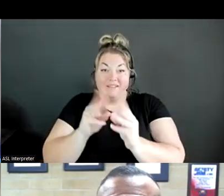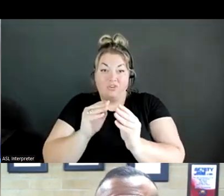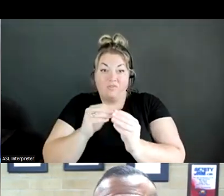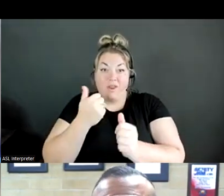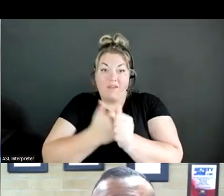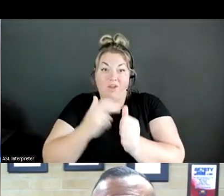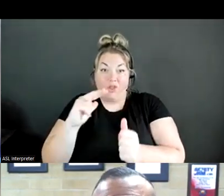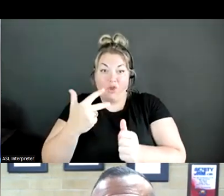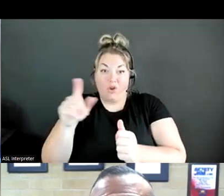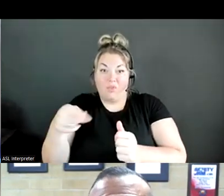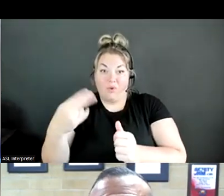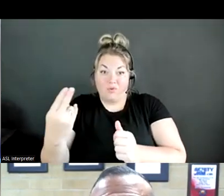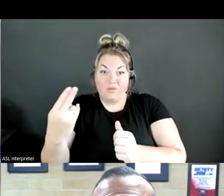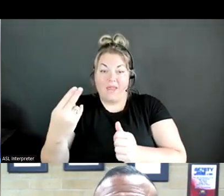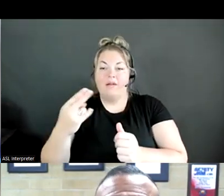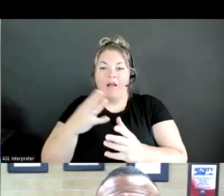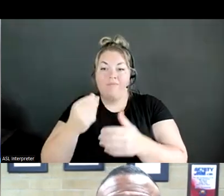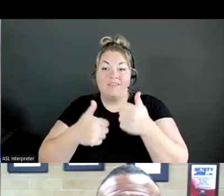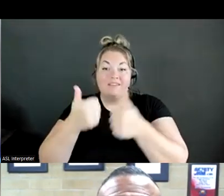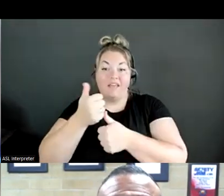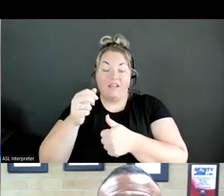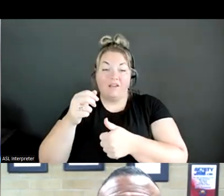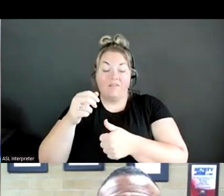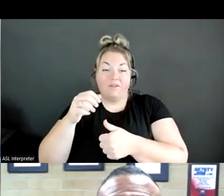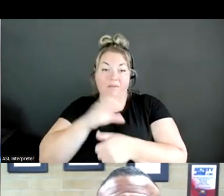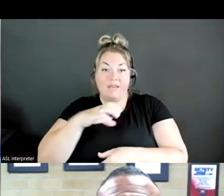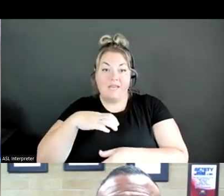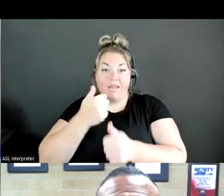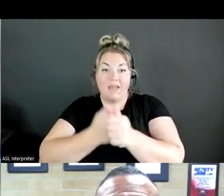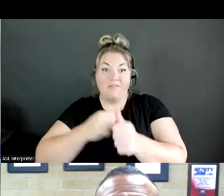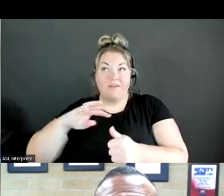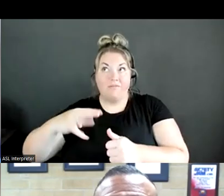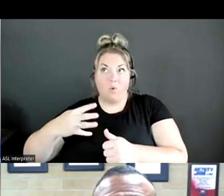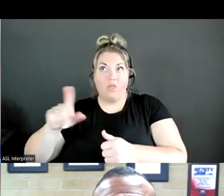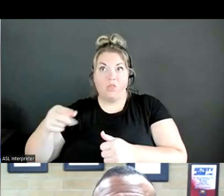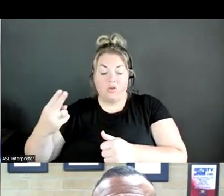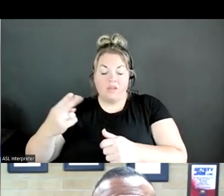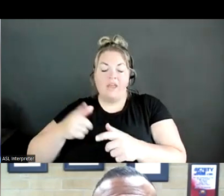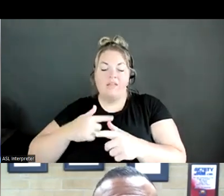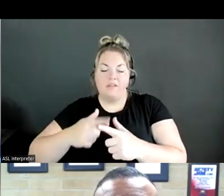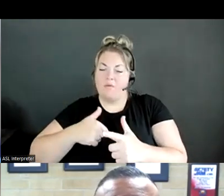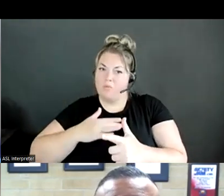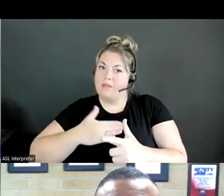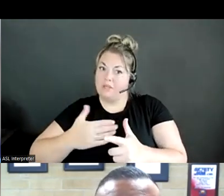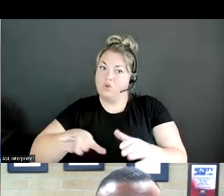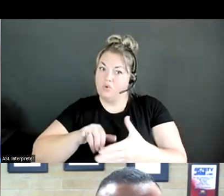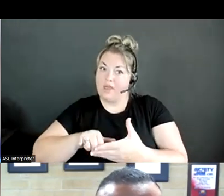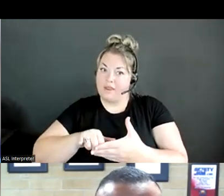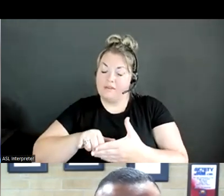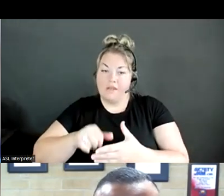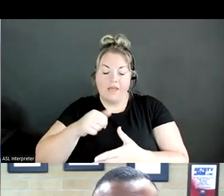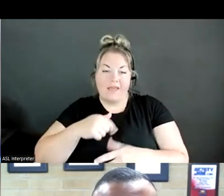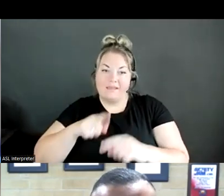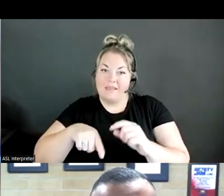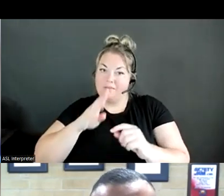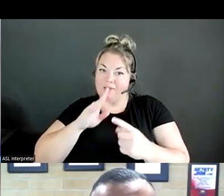Thursday, and the executive committee every fourth Thursday. I'm willing to do that. I can't speak for others. For